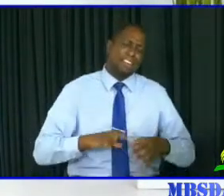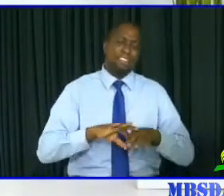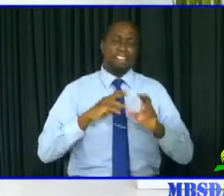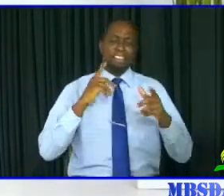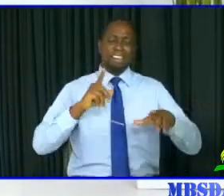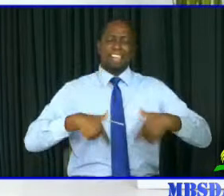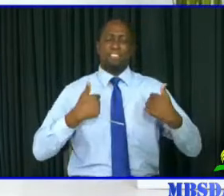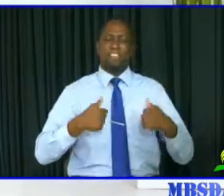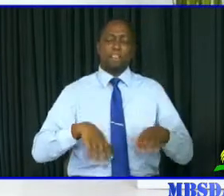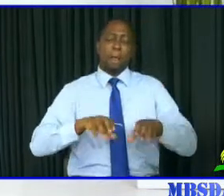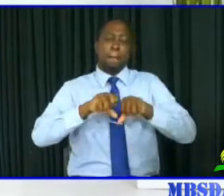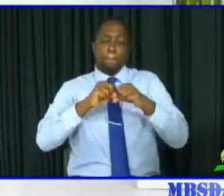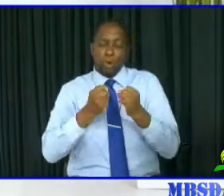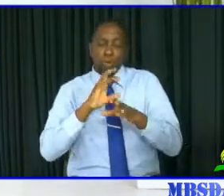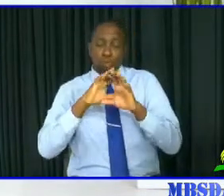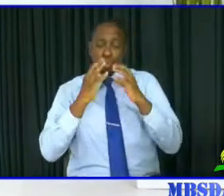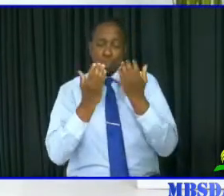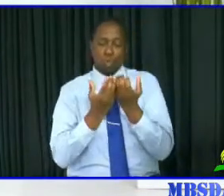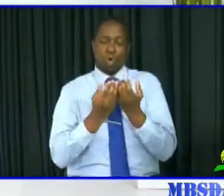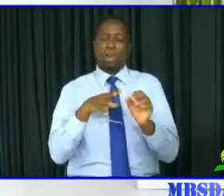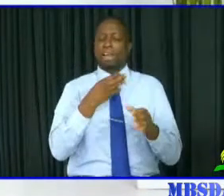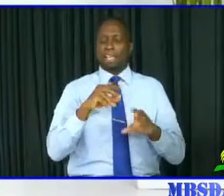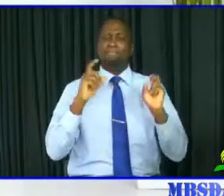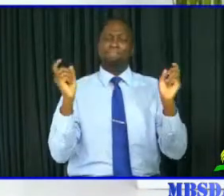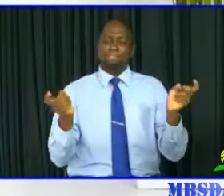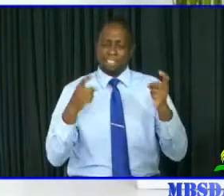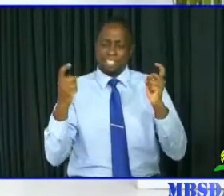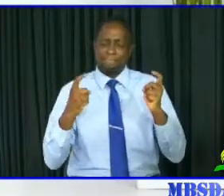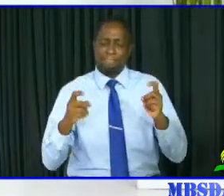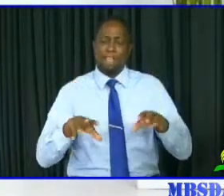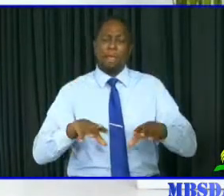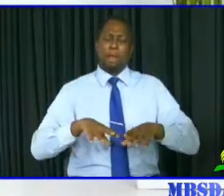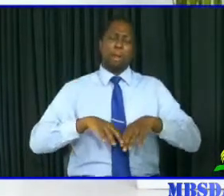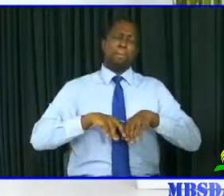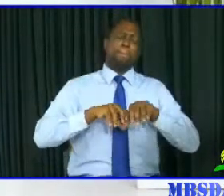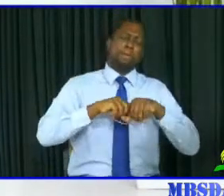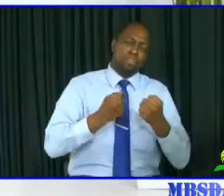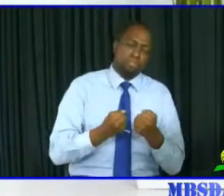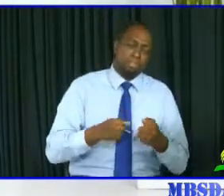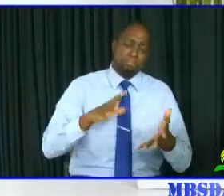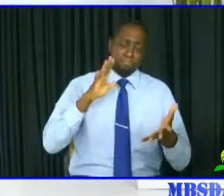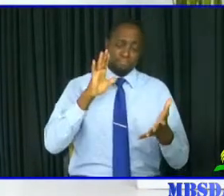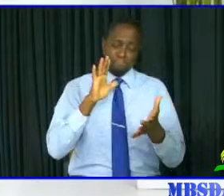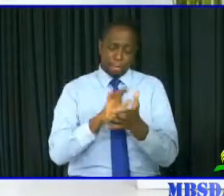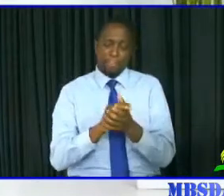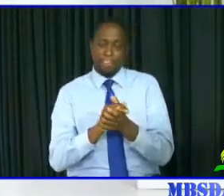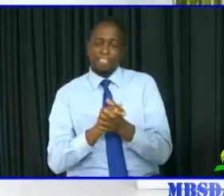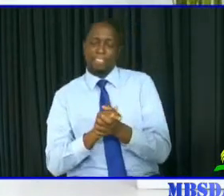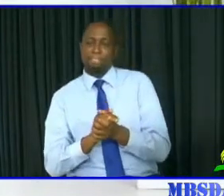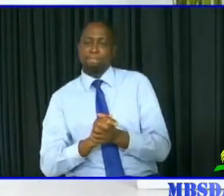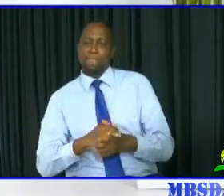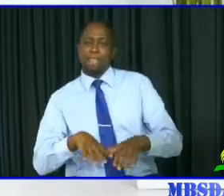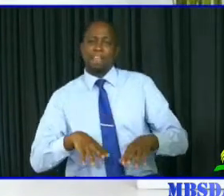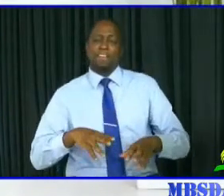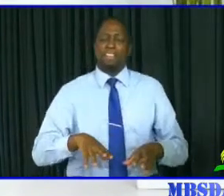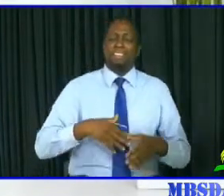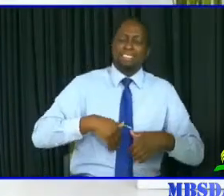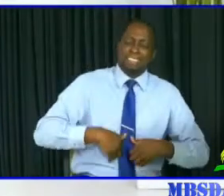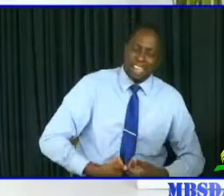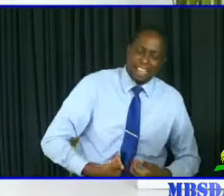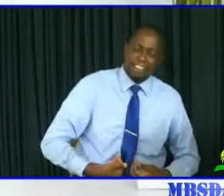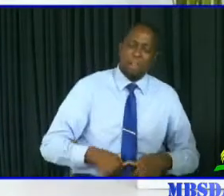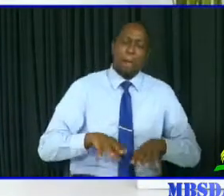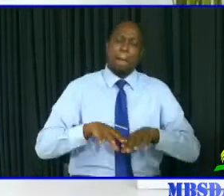tired of being broken by sin, tired of being broken by a broken marriage, tired of being broken by a